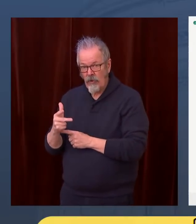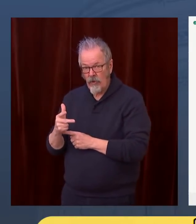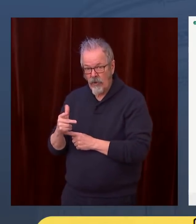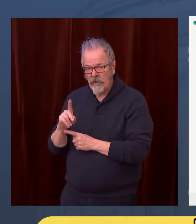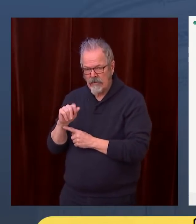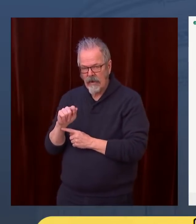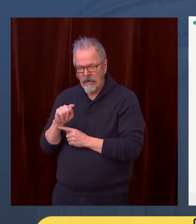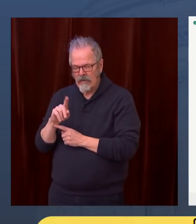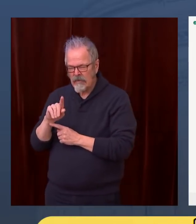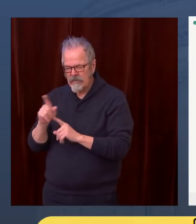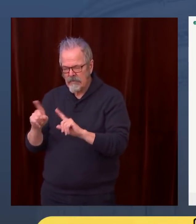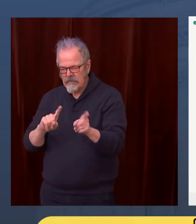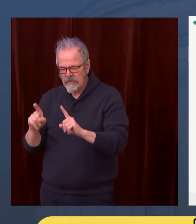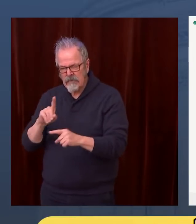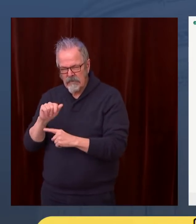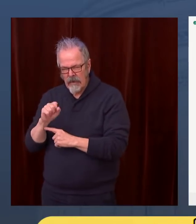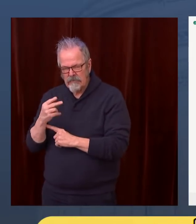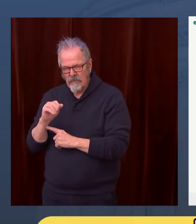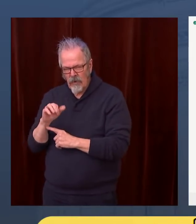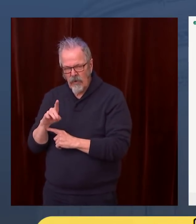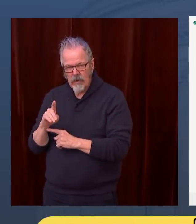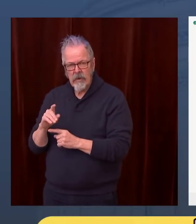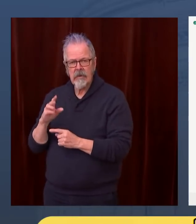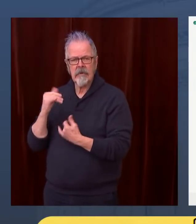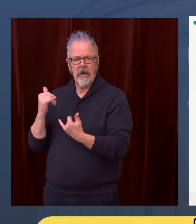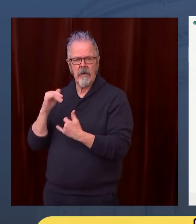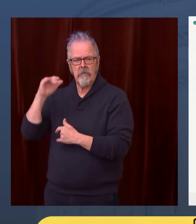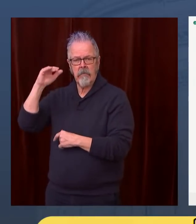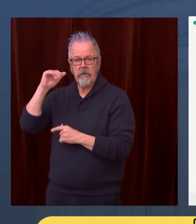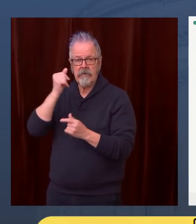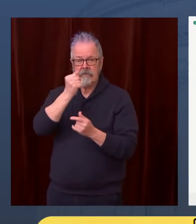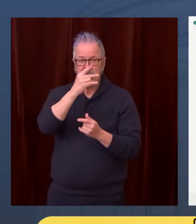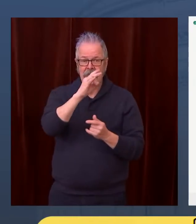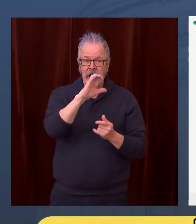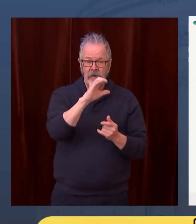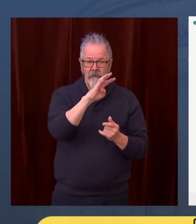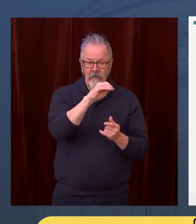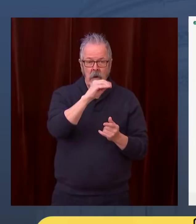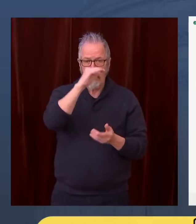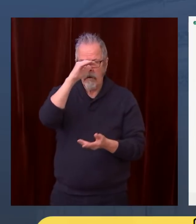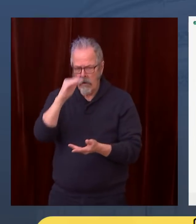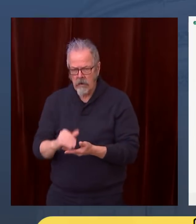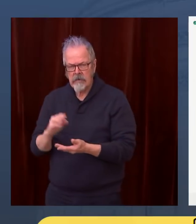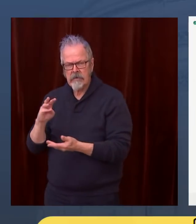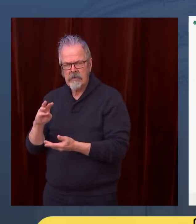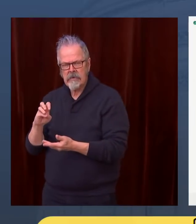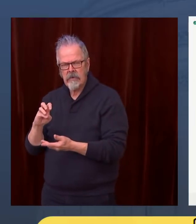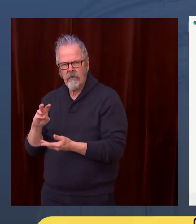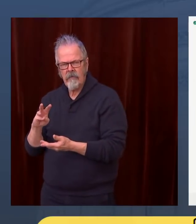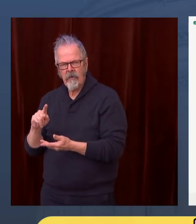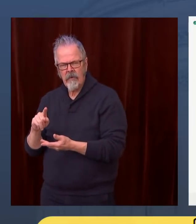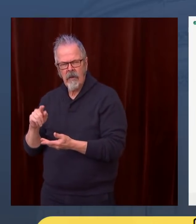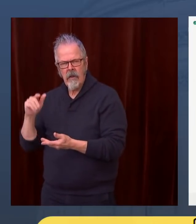645 per 100,000 over, and these are 7-day rates. So